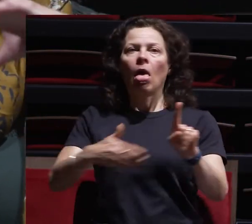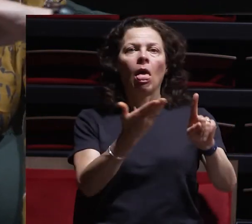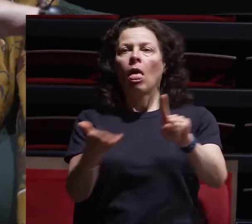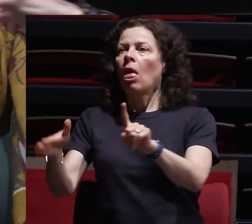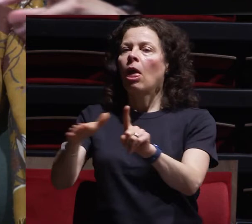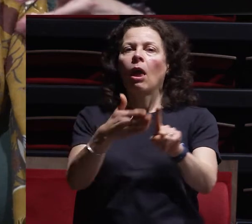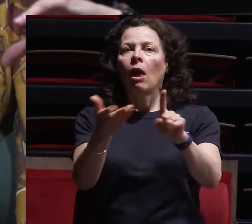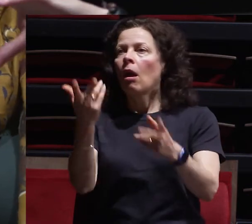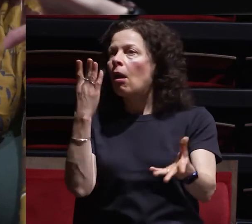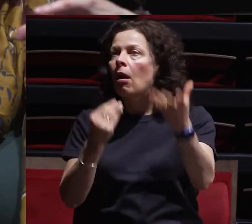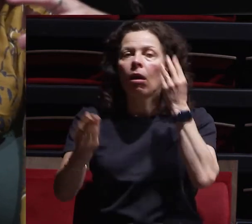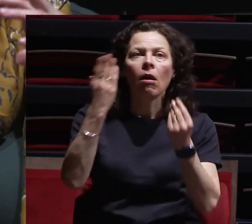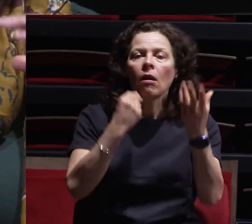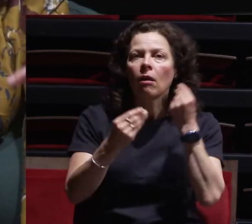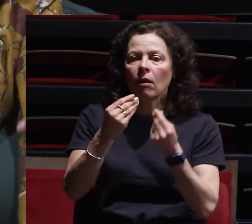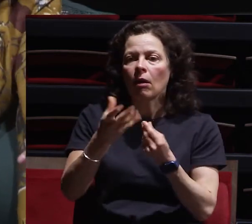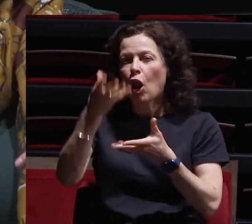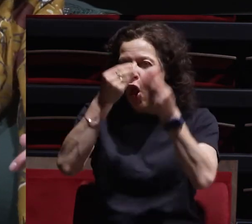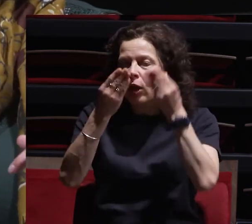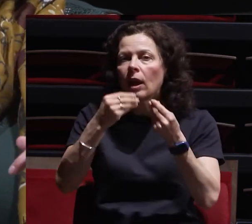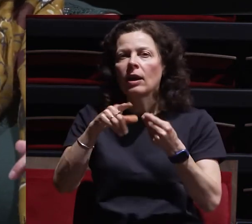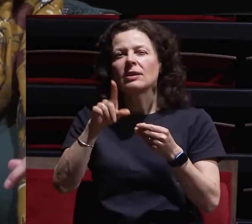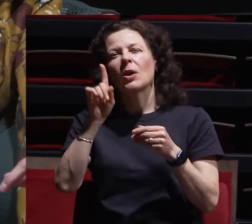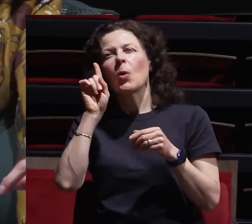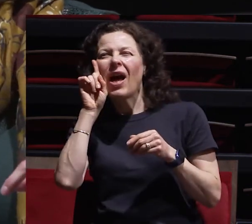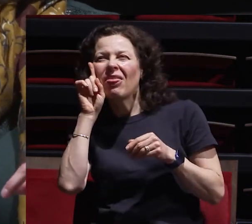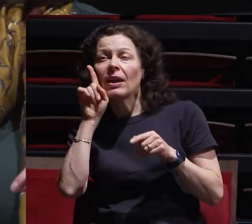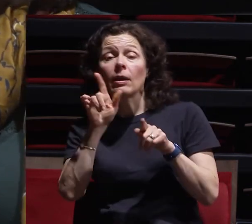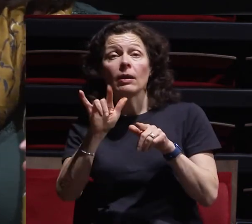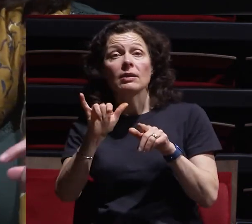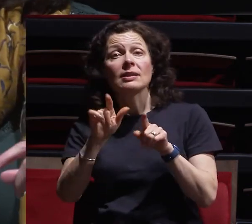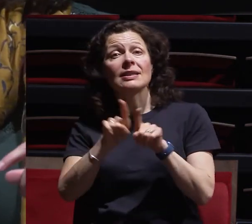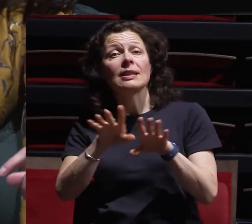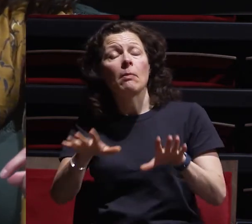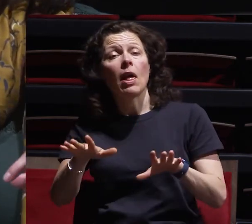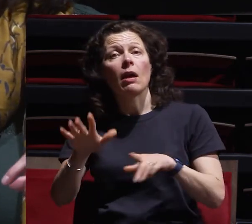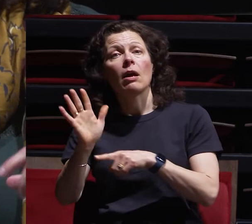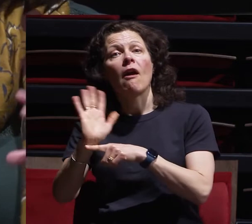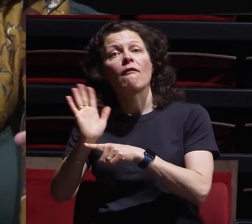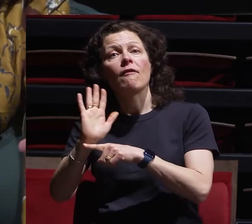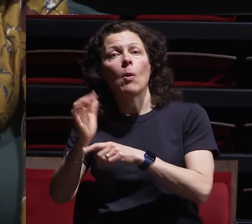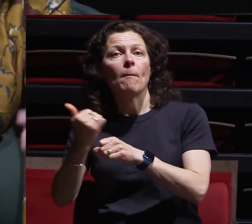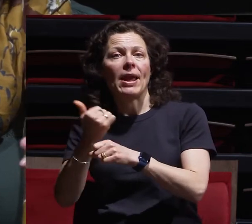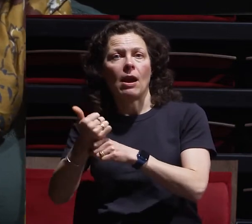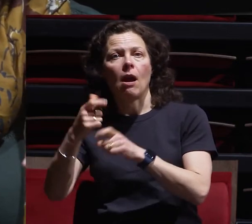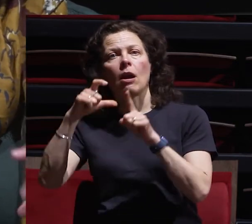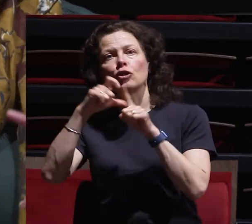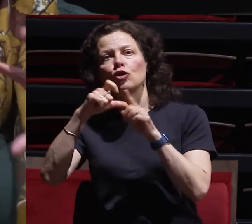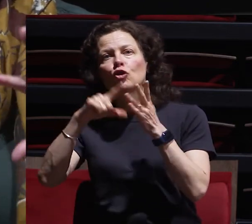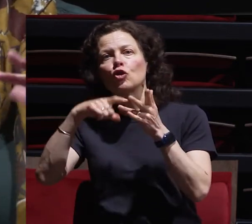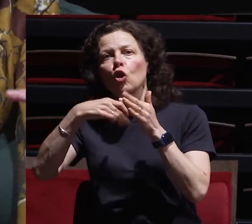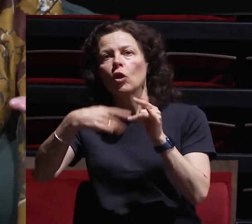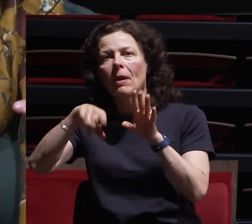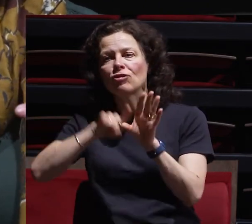be led in slightly different directions, because I suppose it might be a bit like being a documentary filmmaker who's